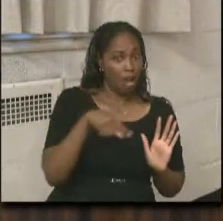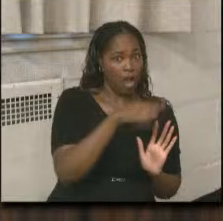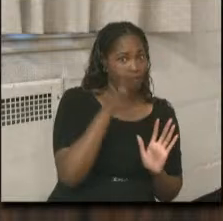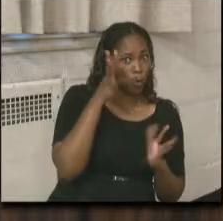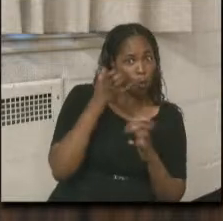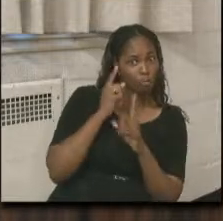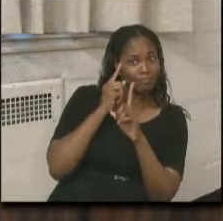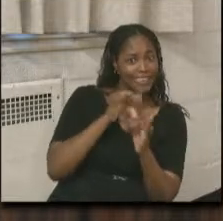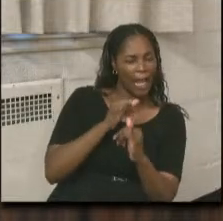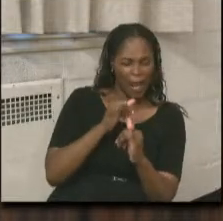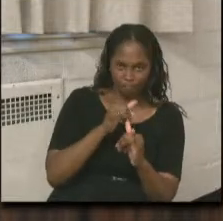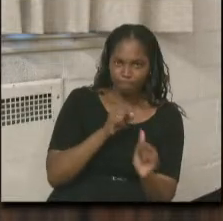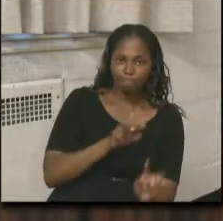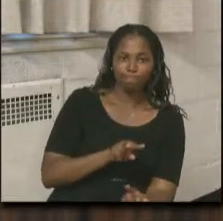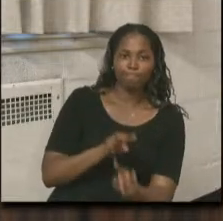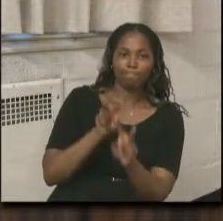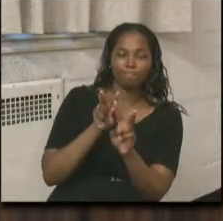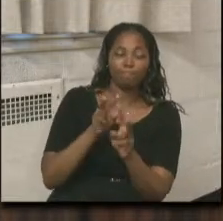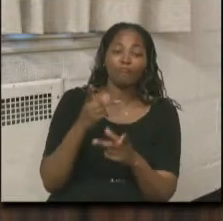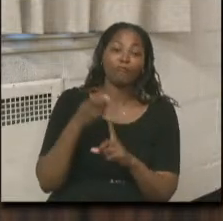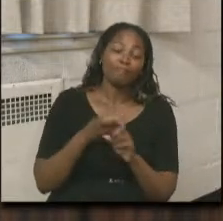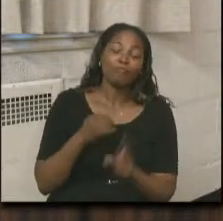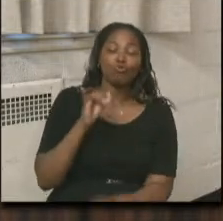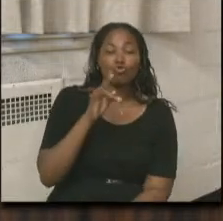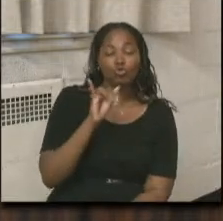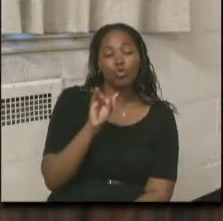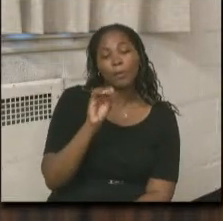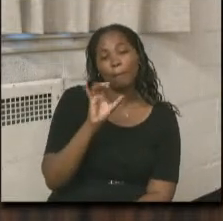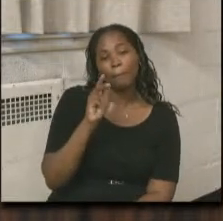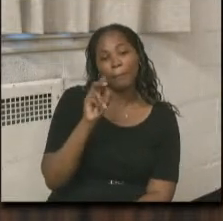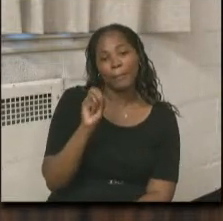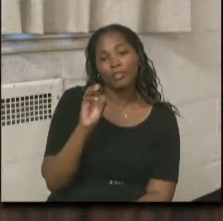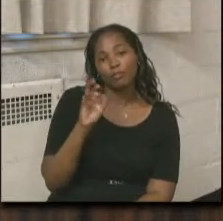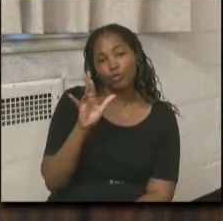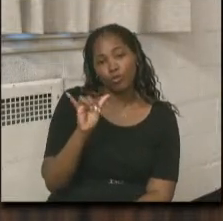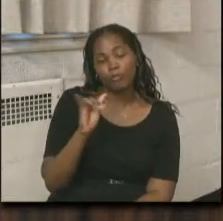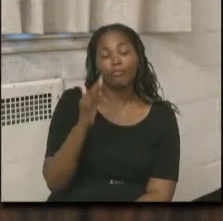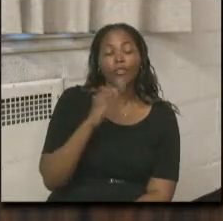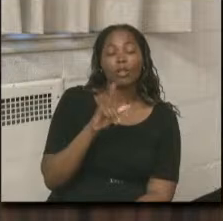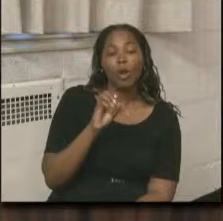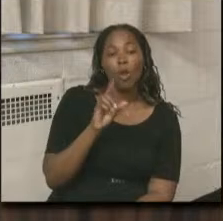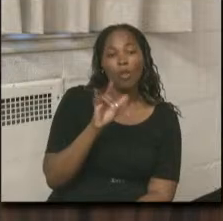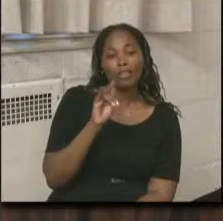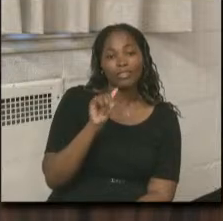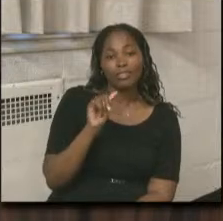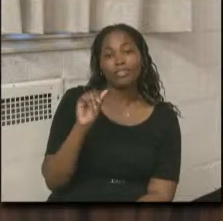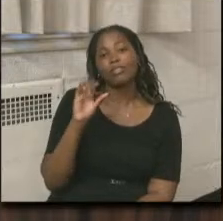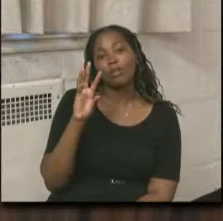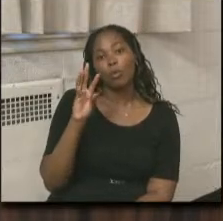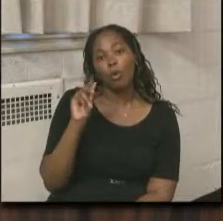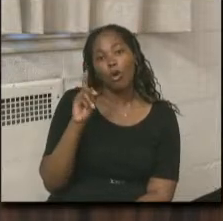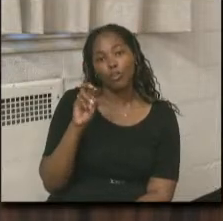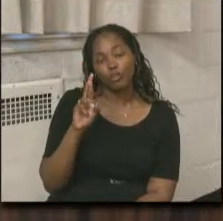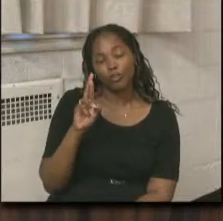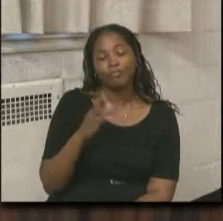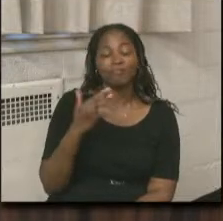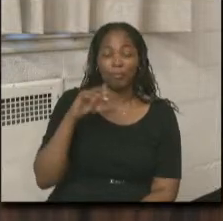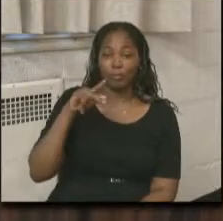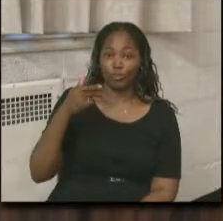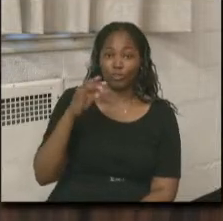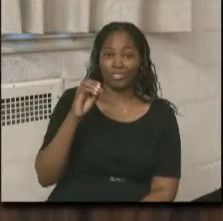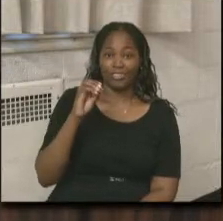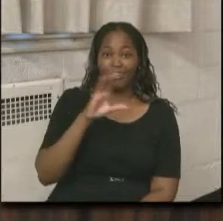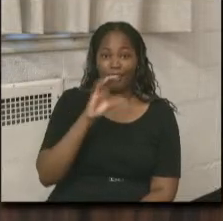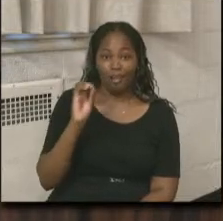follow. Judy Mickens Murray, Board Chair. Lolita E. Walker, Vice Chair. Prince George's County Board of Education, presented to you